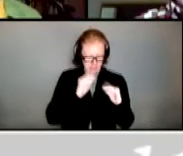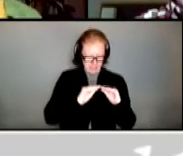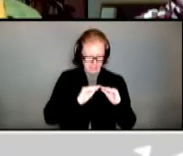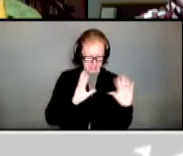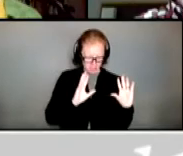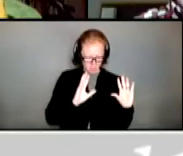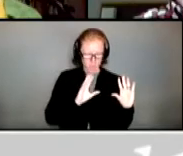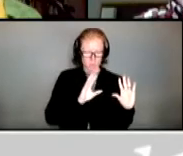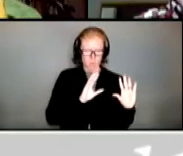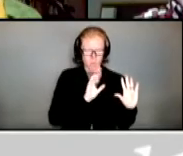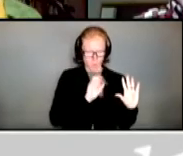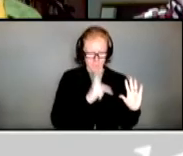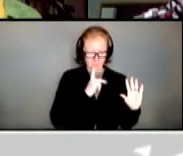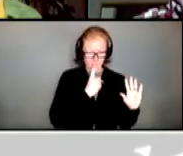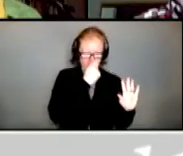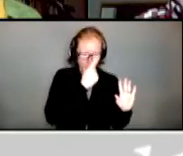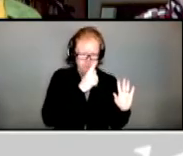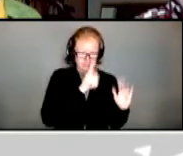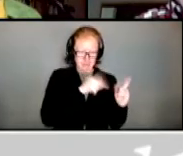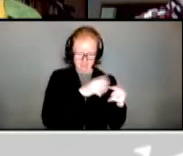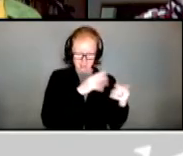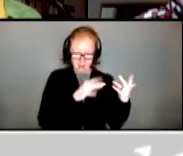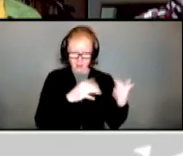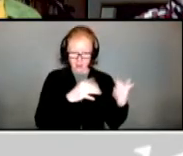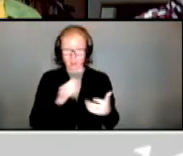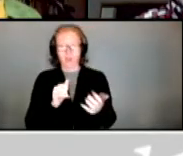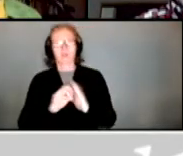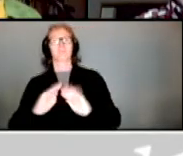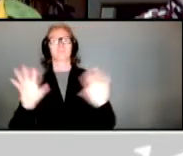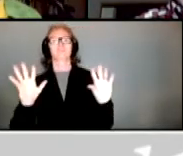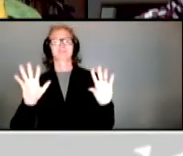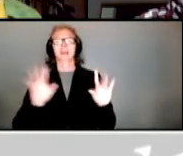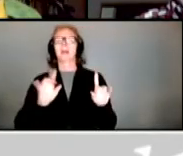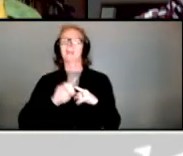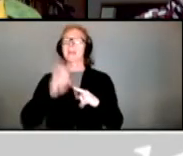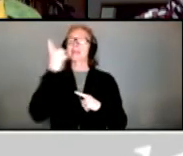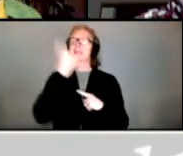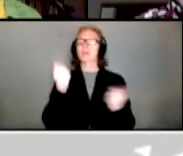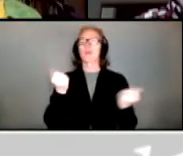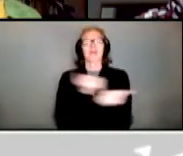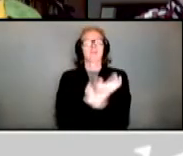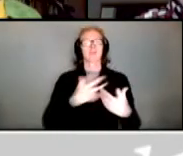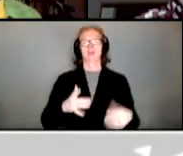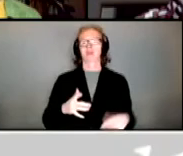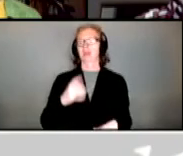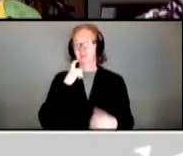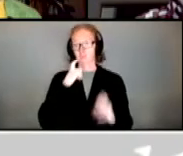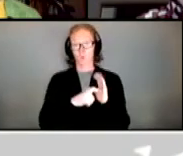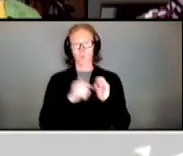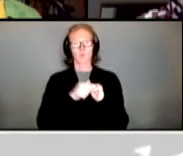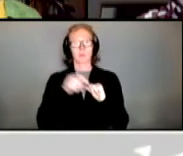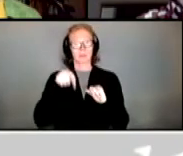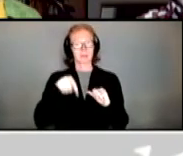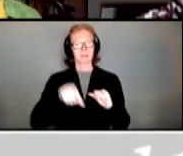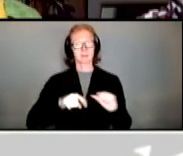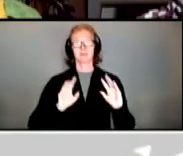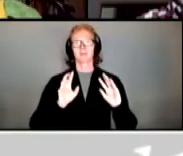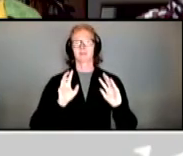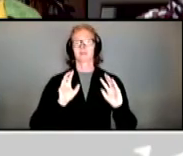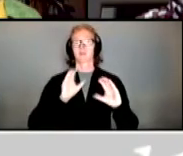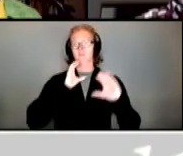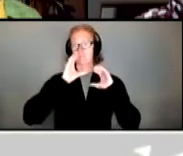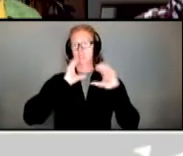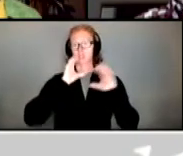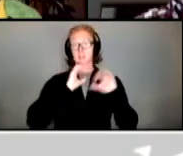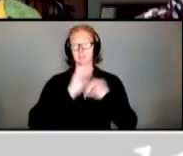what's happening. So hopefully we're considering all of those things. But through this conversation and committee, I'm